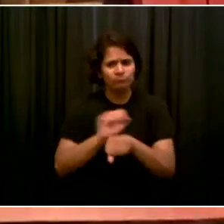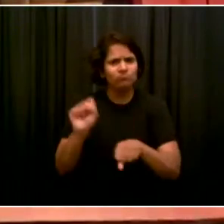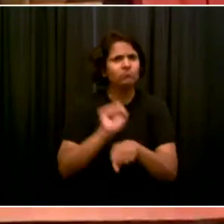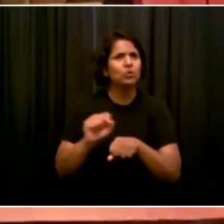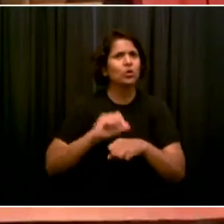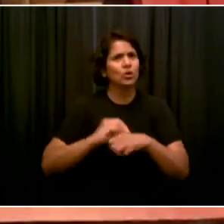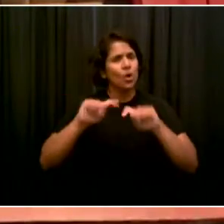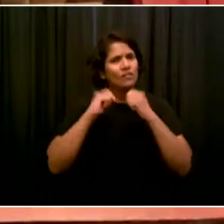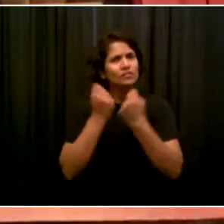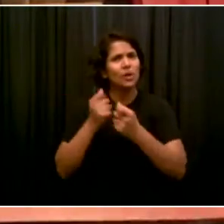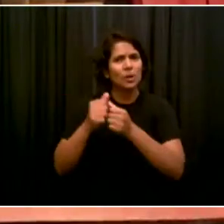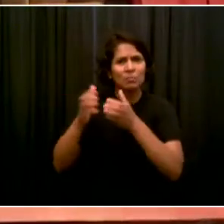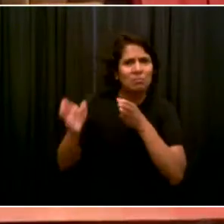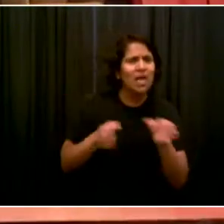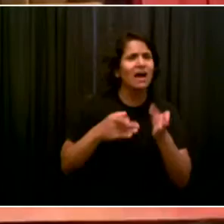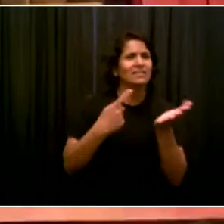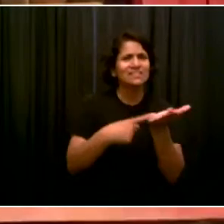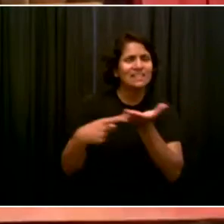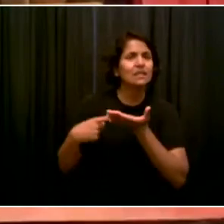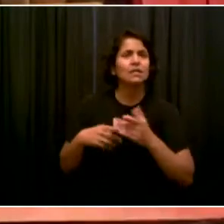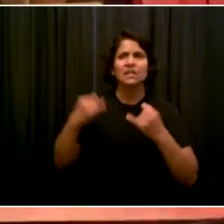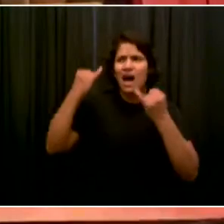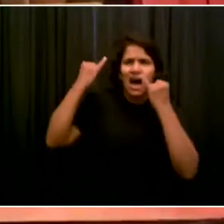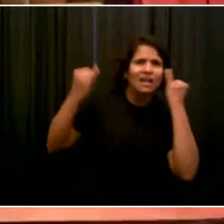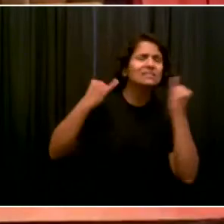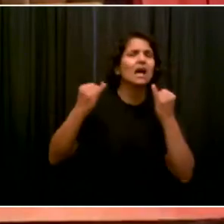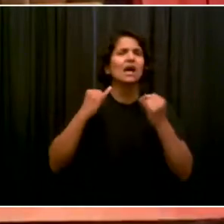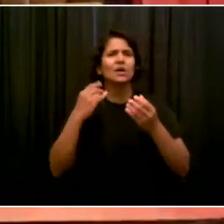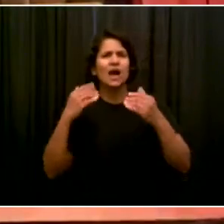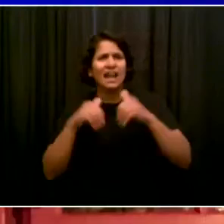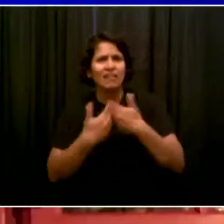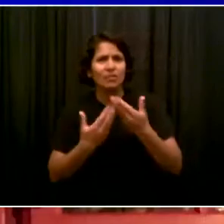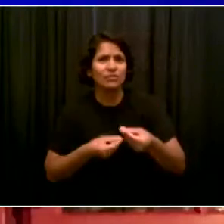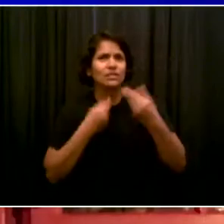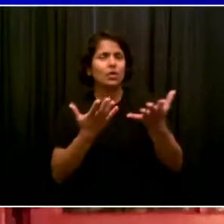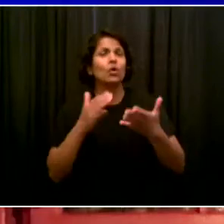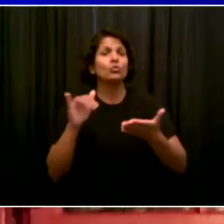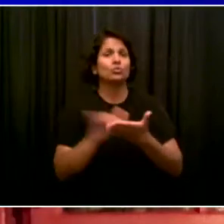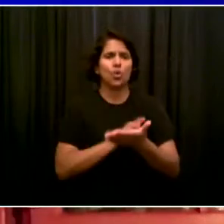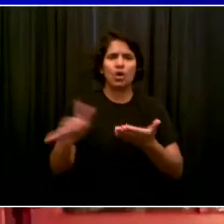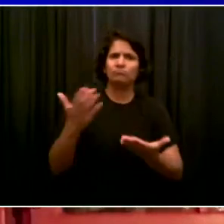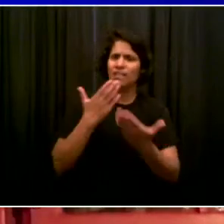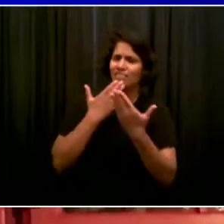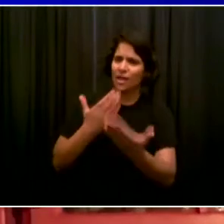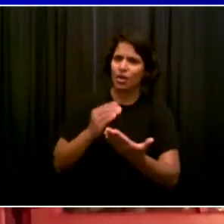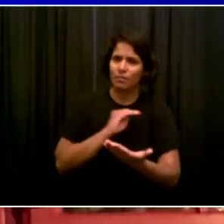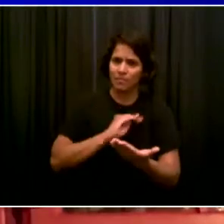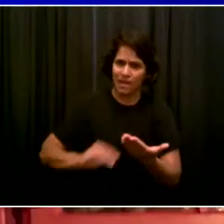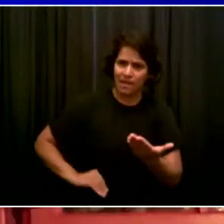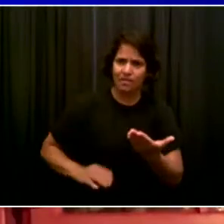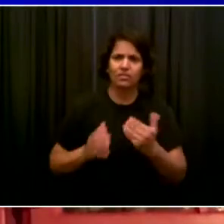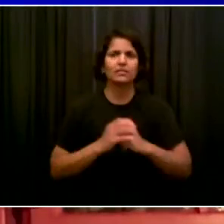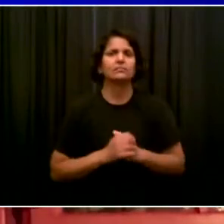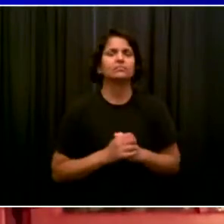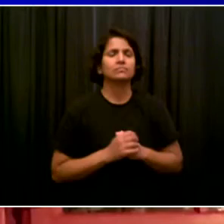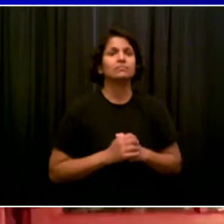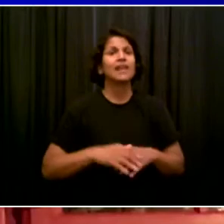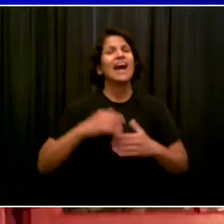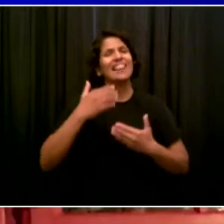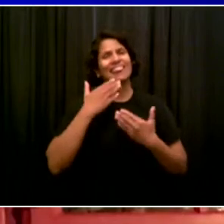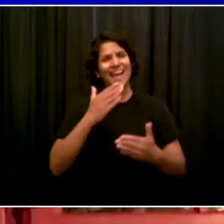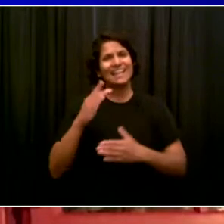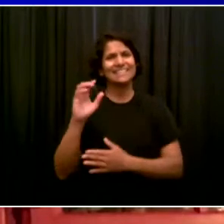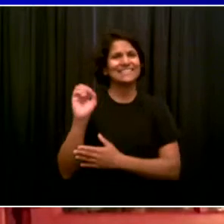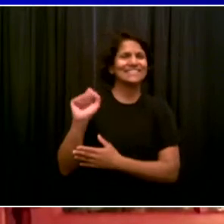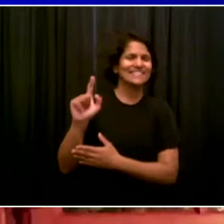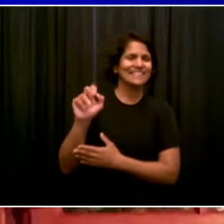in these last few weeks on these efforts. Thank you. Thank you so much, Councilmember. I got to tell you, one of the things you said just rang